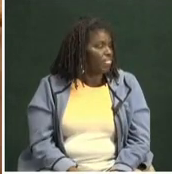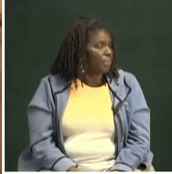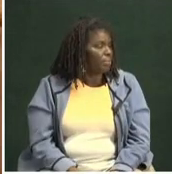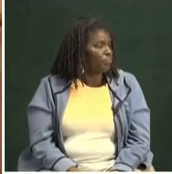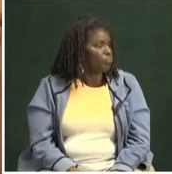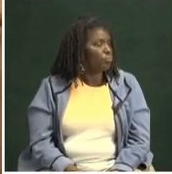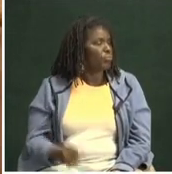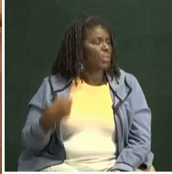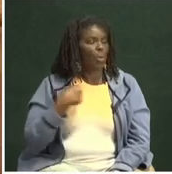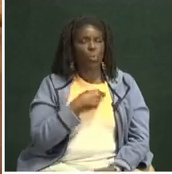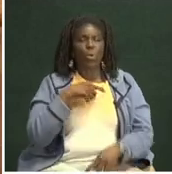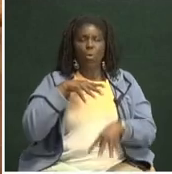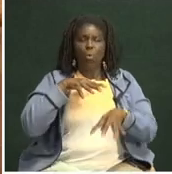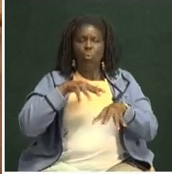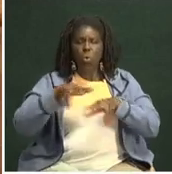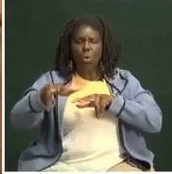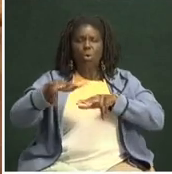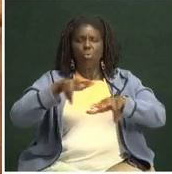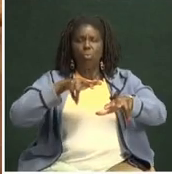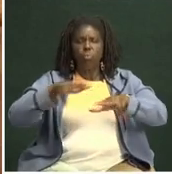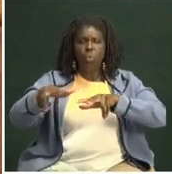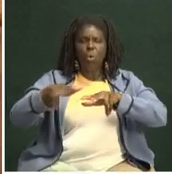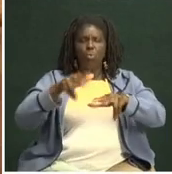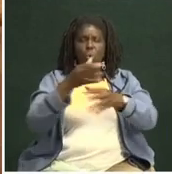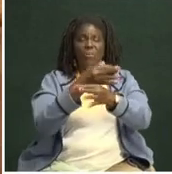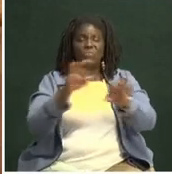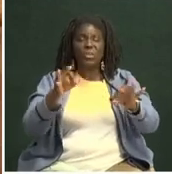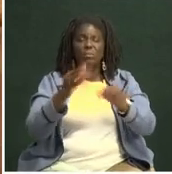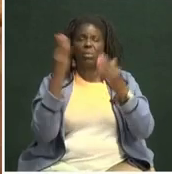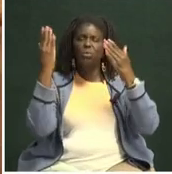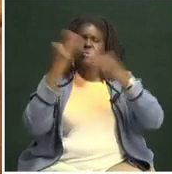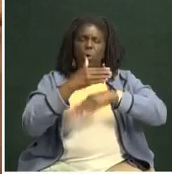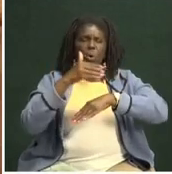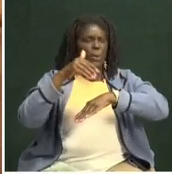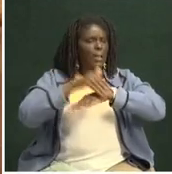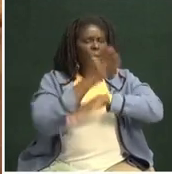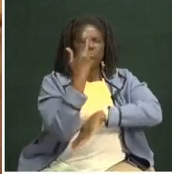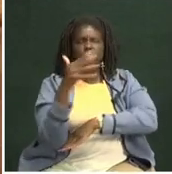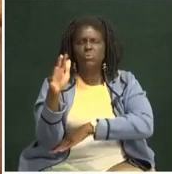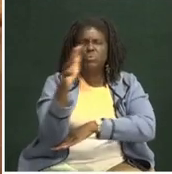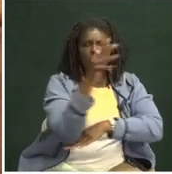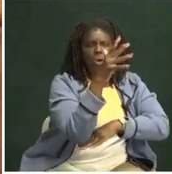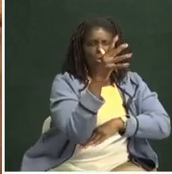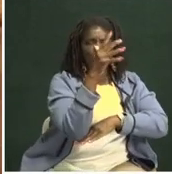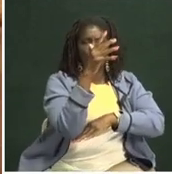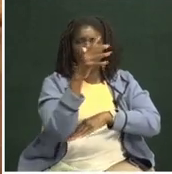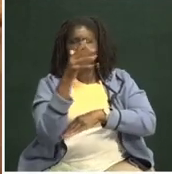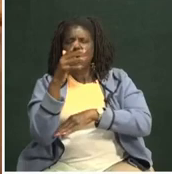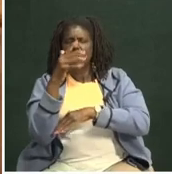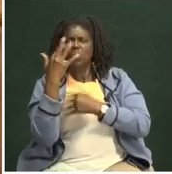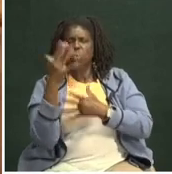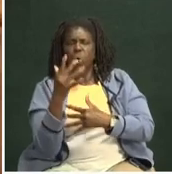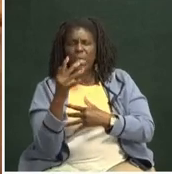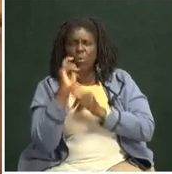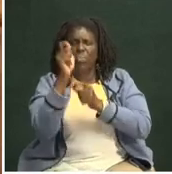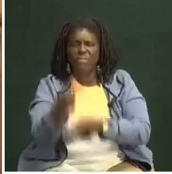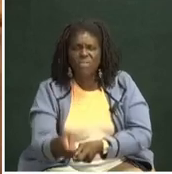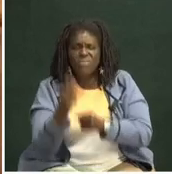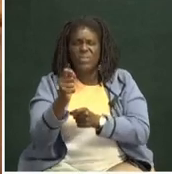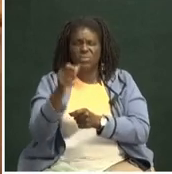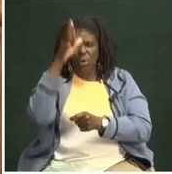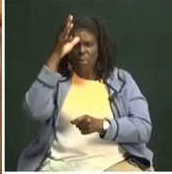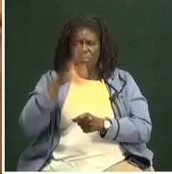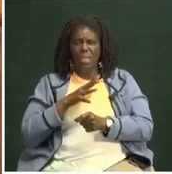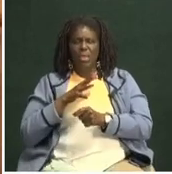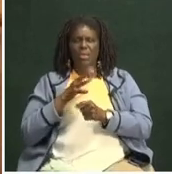As we took that long walk to freedom in the dark night through the jungle forest to wait on the fishermen to cross us to Guinea, I